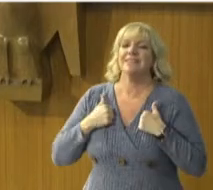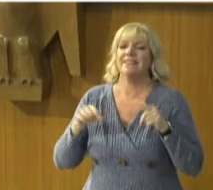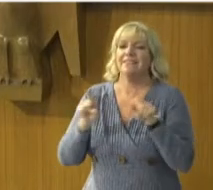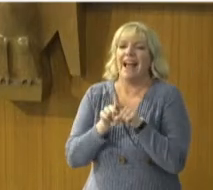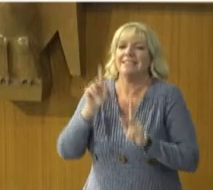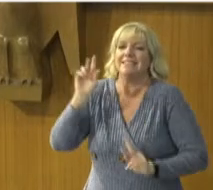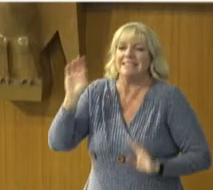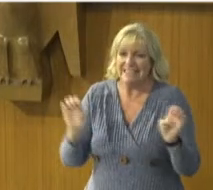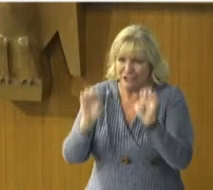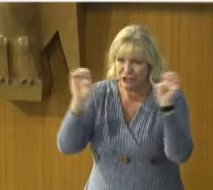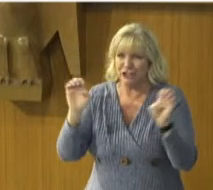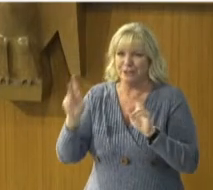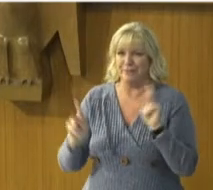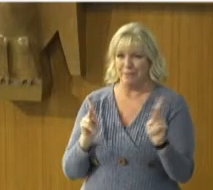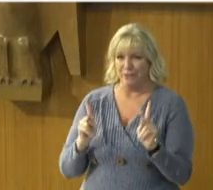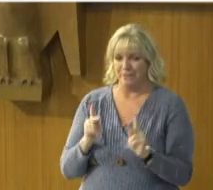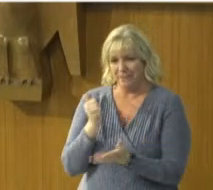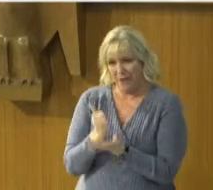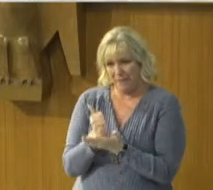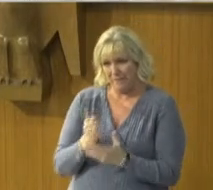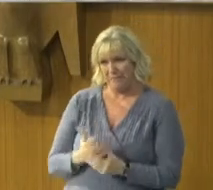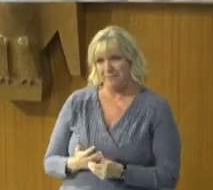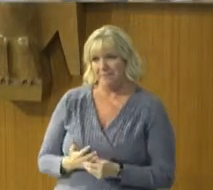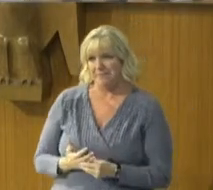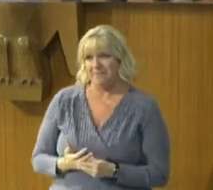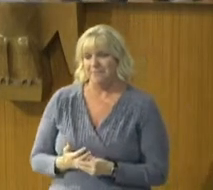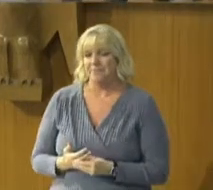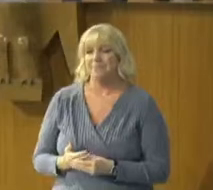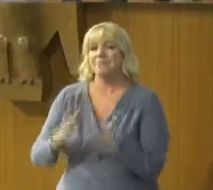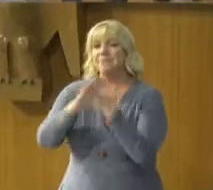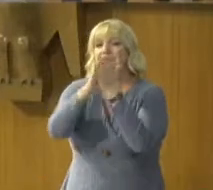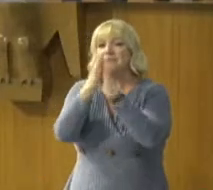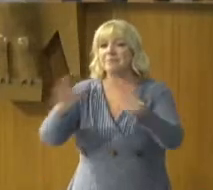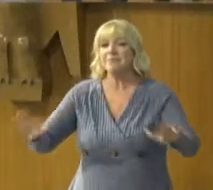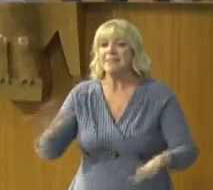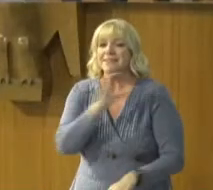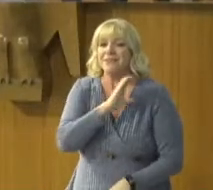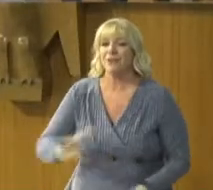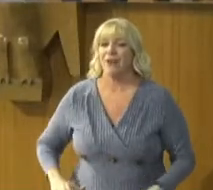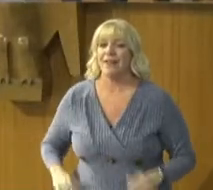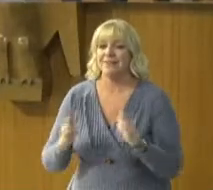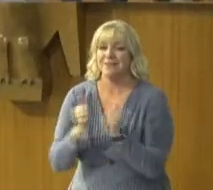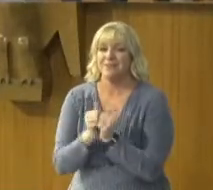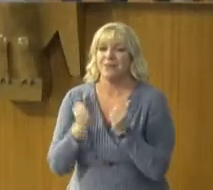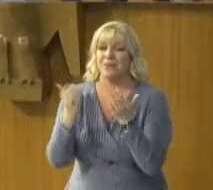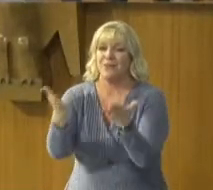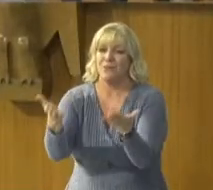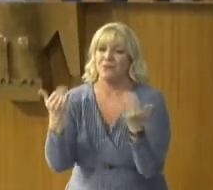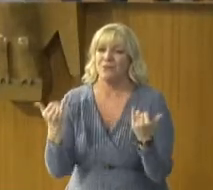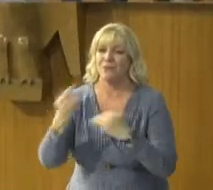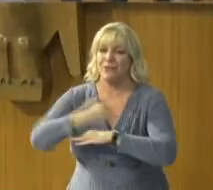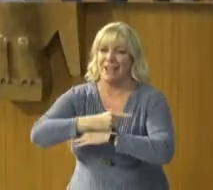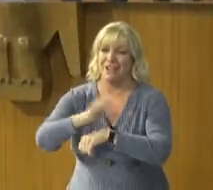people. Amen. May the peace of Christ be with you today, church.